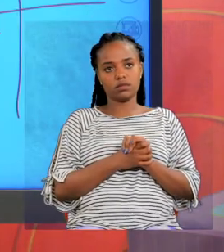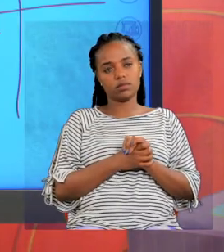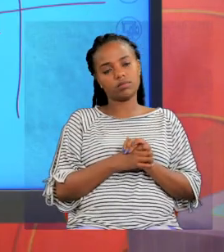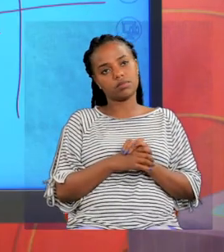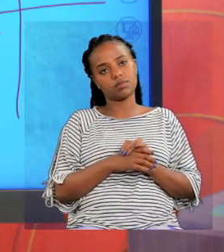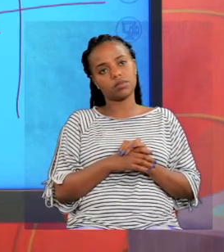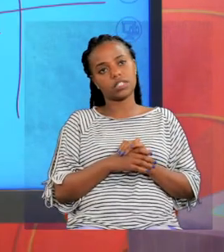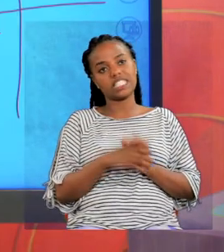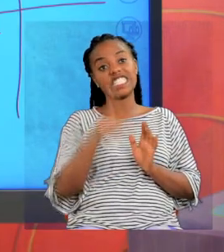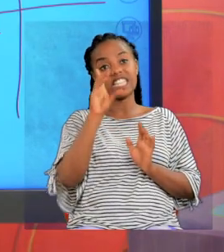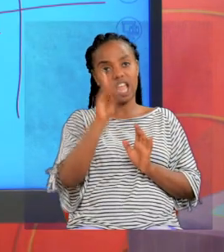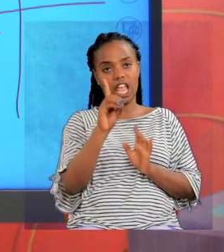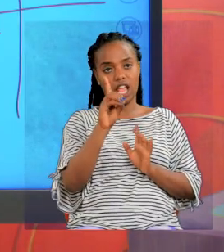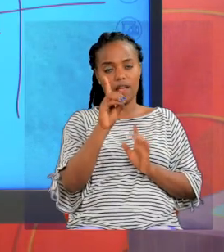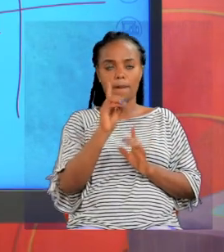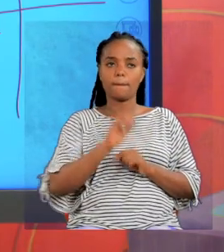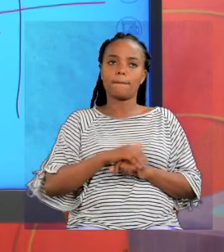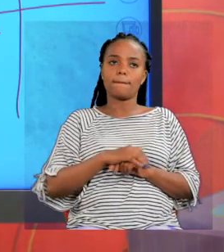Next, D,